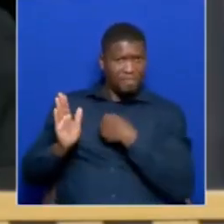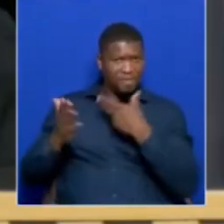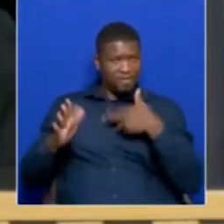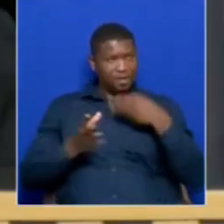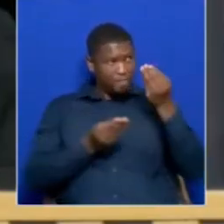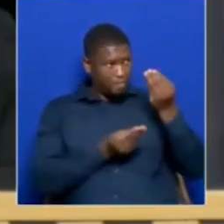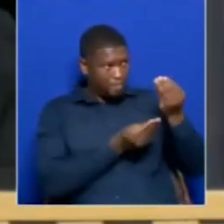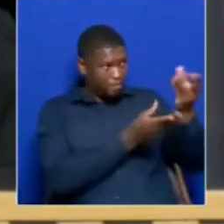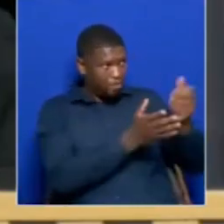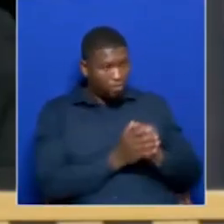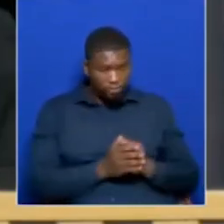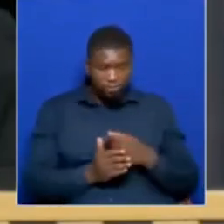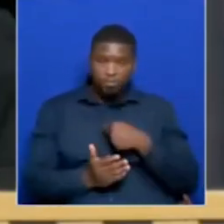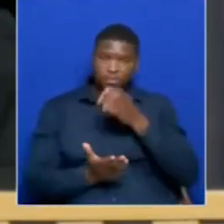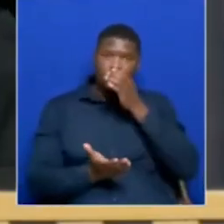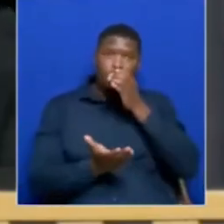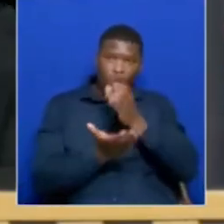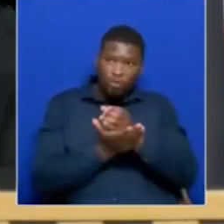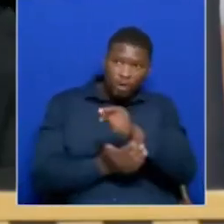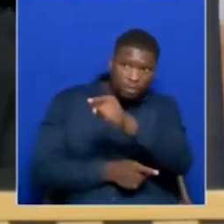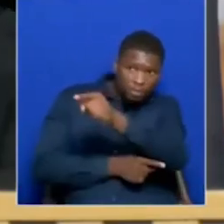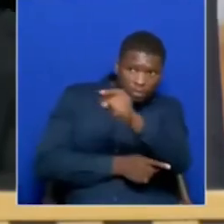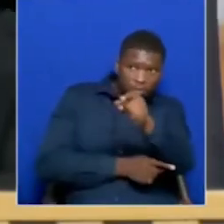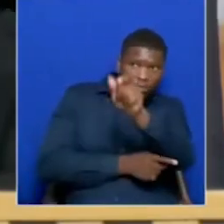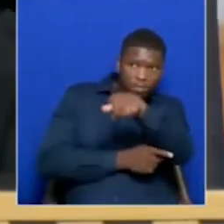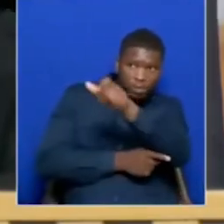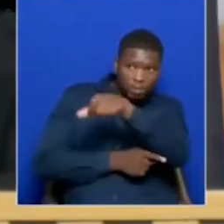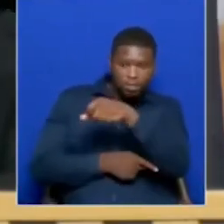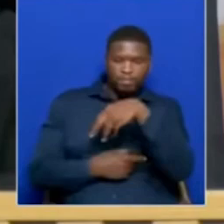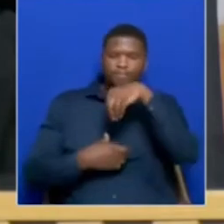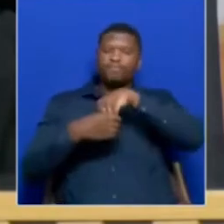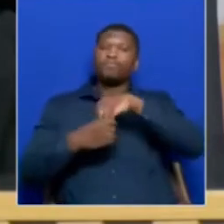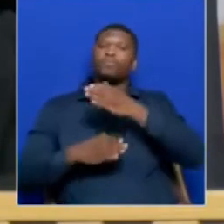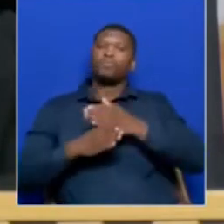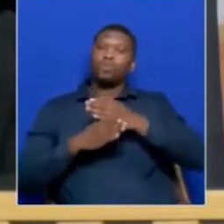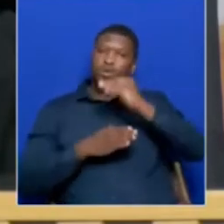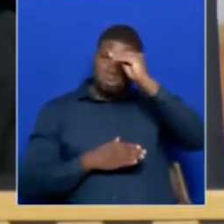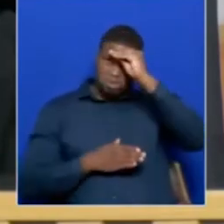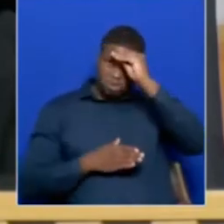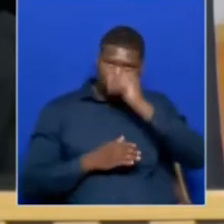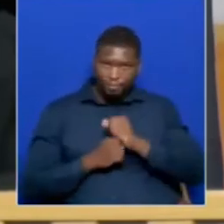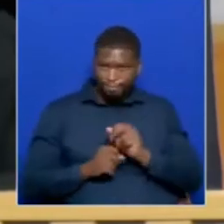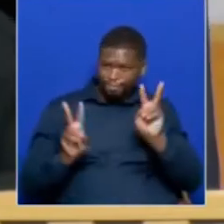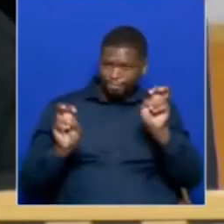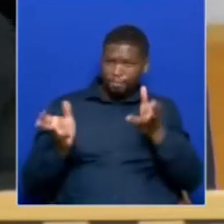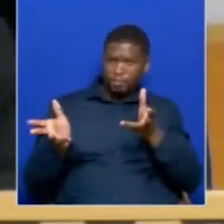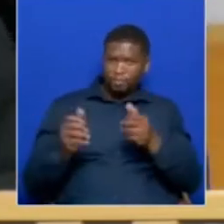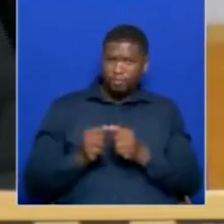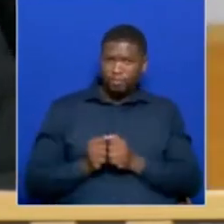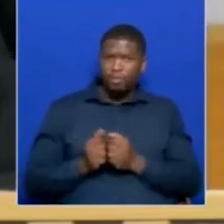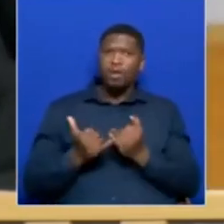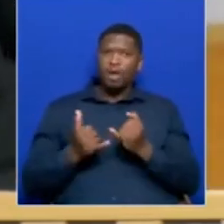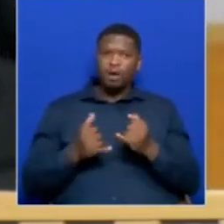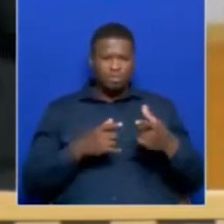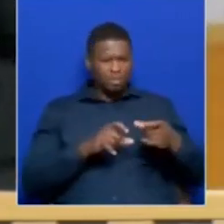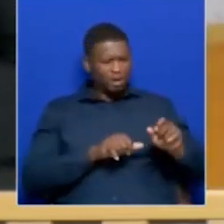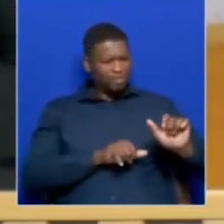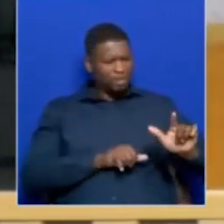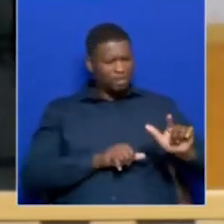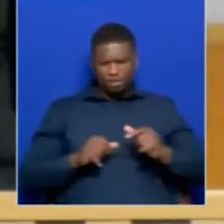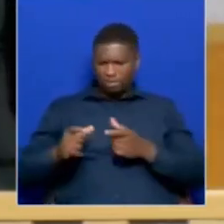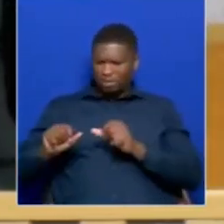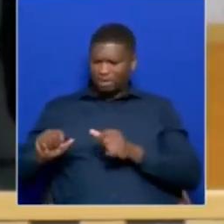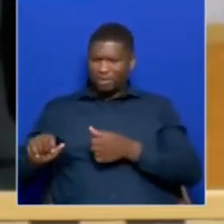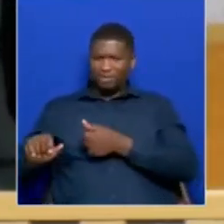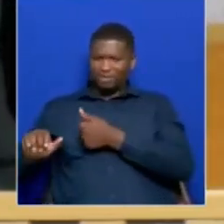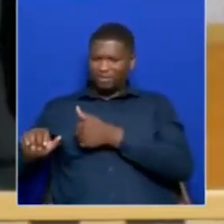individuals are indeed police officers. Does that mean if you read 6 and 7, as I've read it now, did you